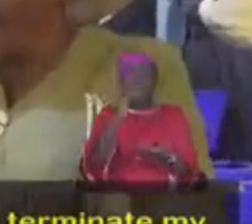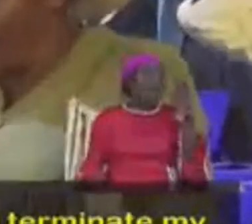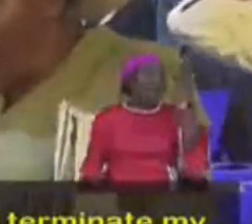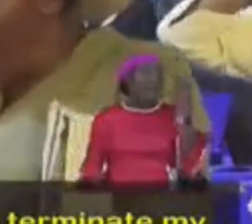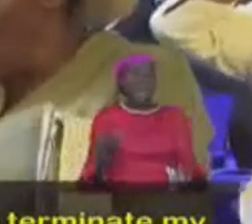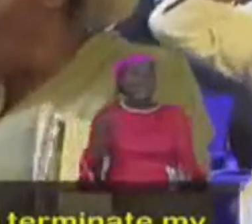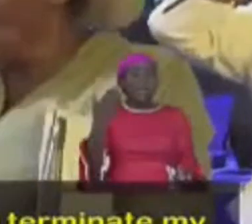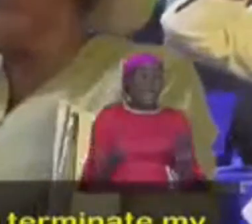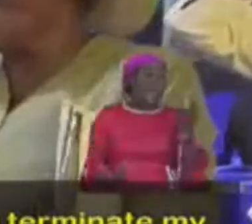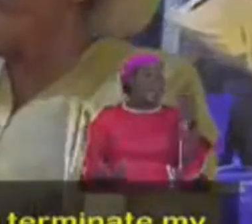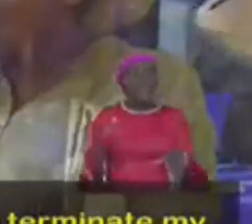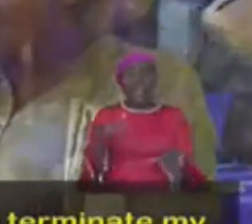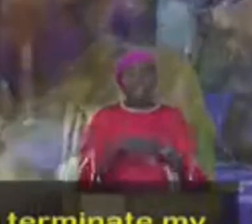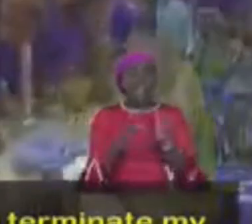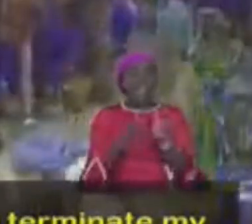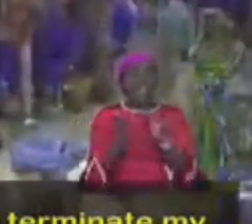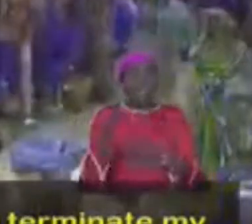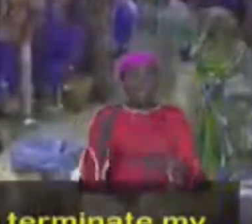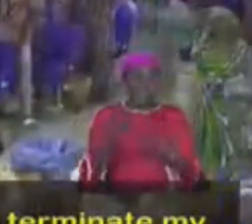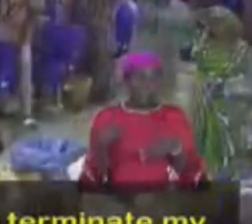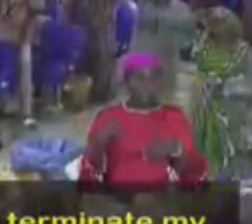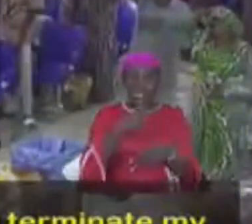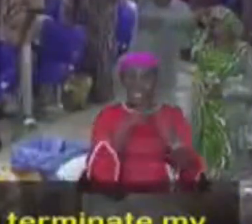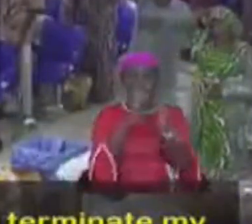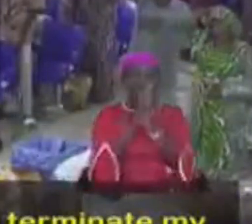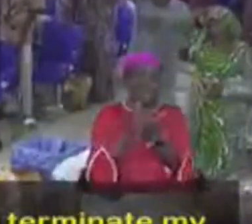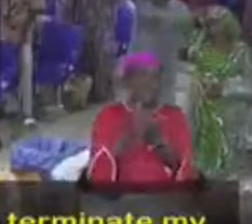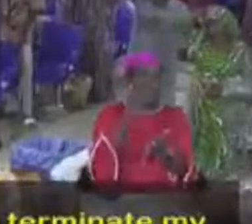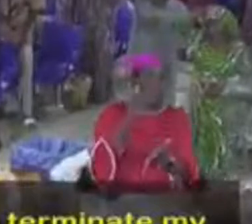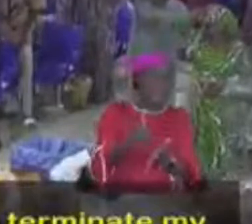In Jesus' name we pray.